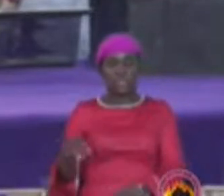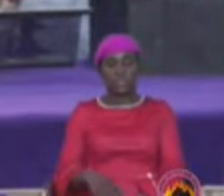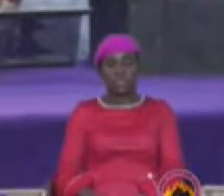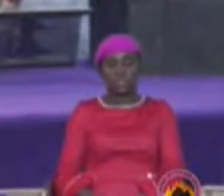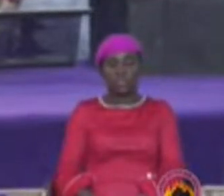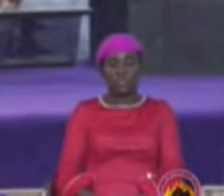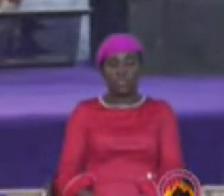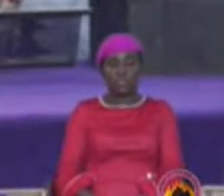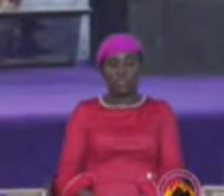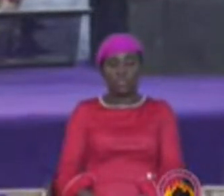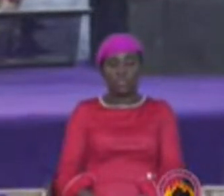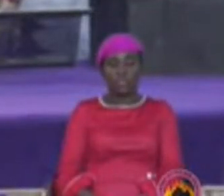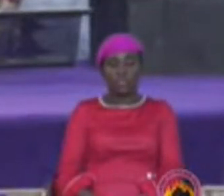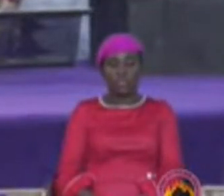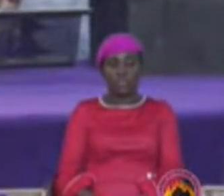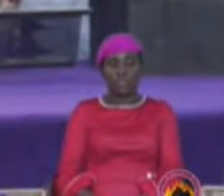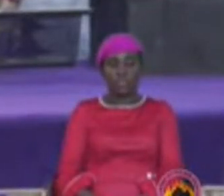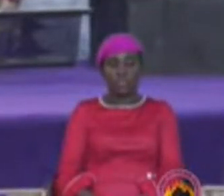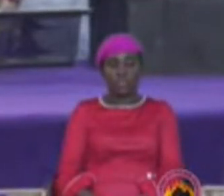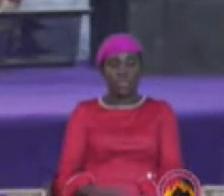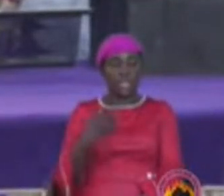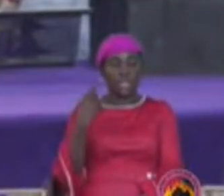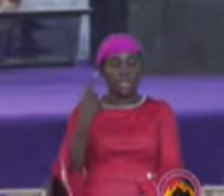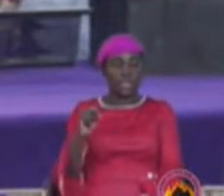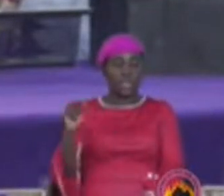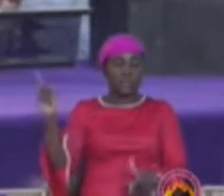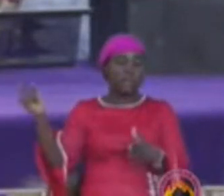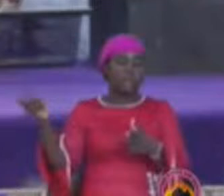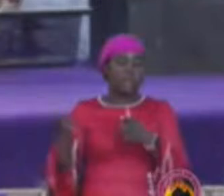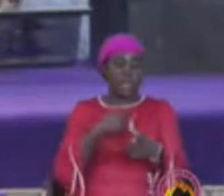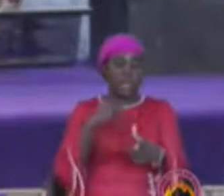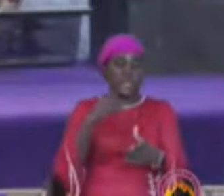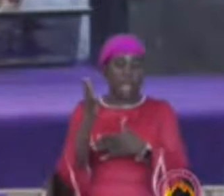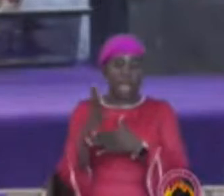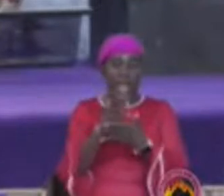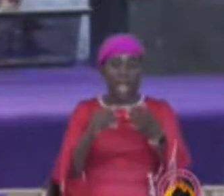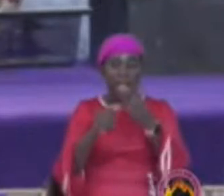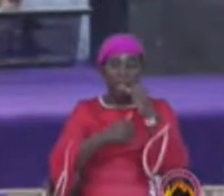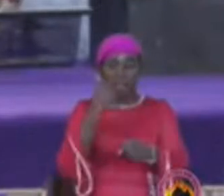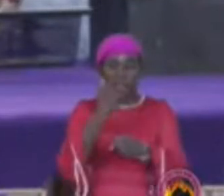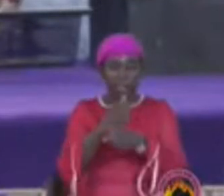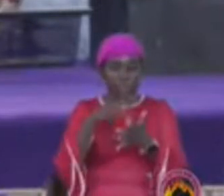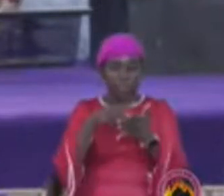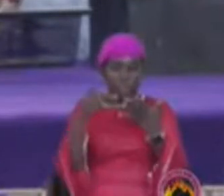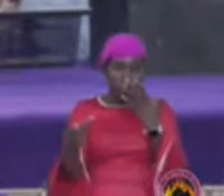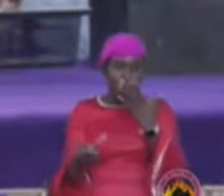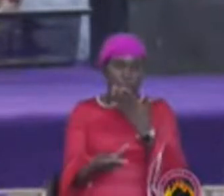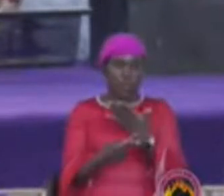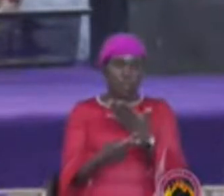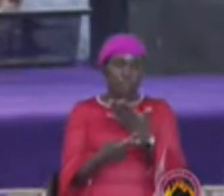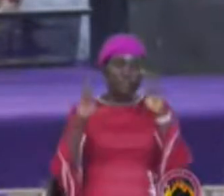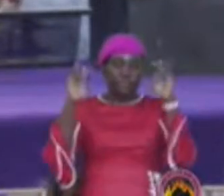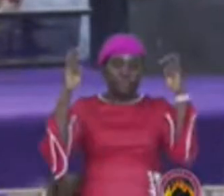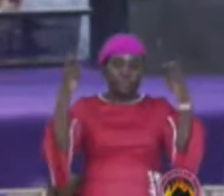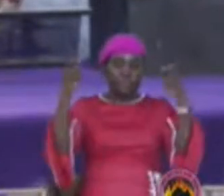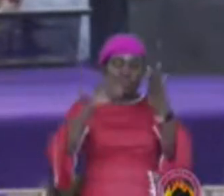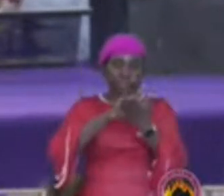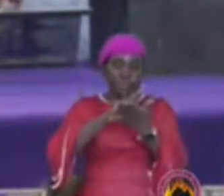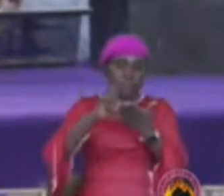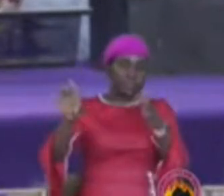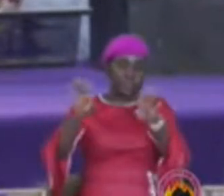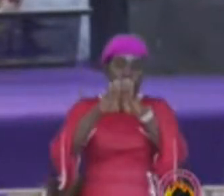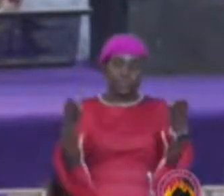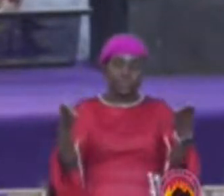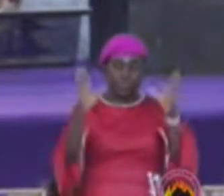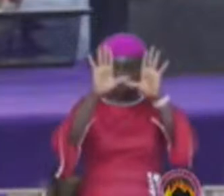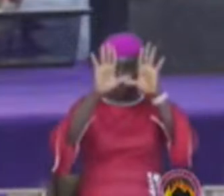The first quarterly program of the MFM Breakthrough Clinic that is tagged Divine Open Doors, Revelation chapter